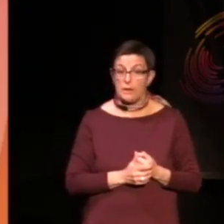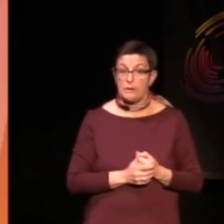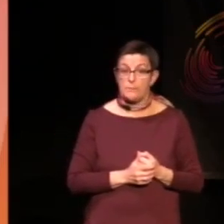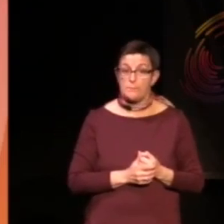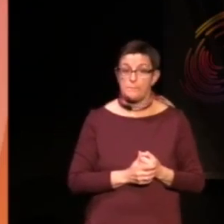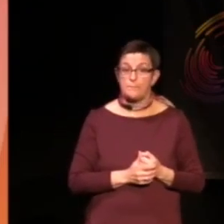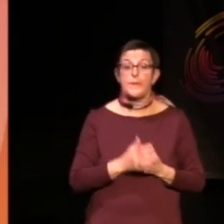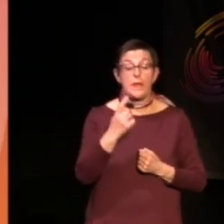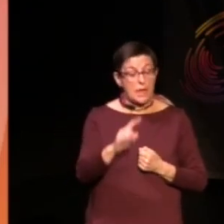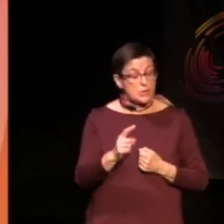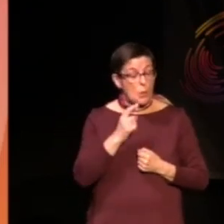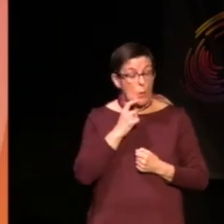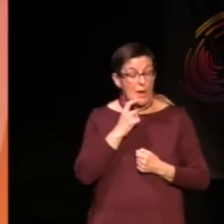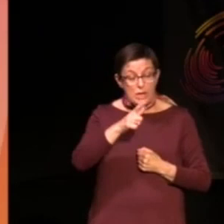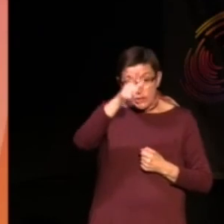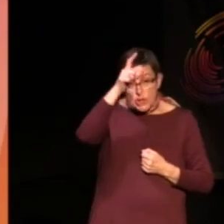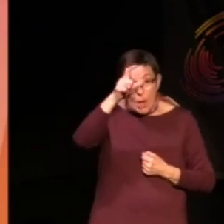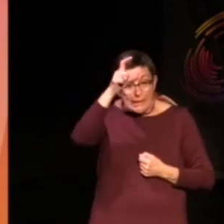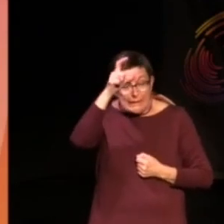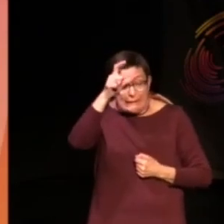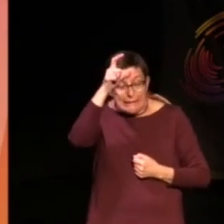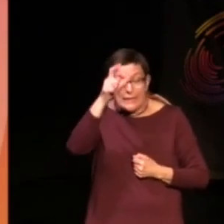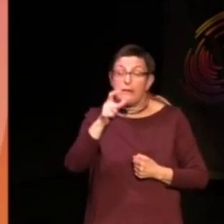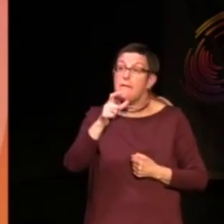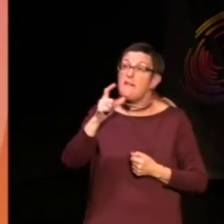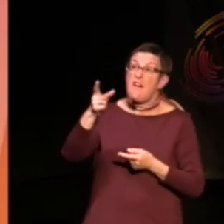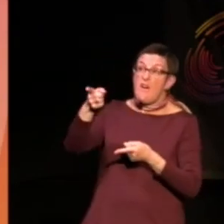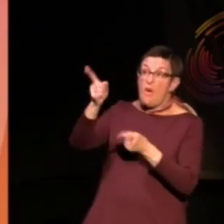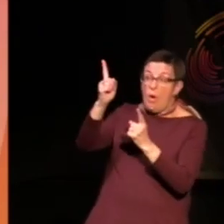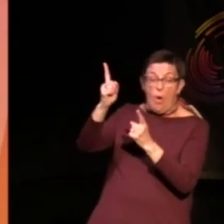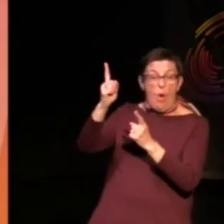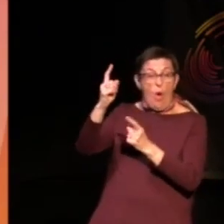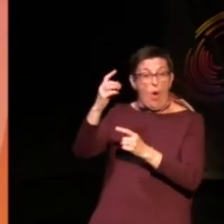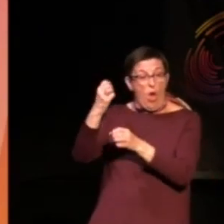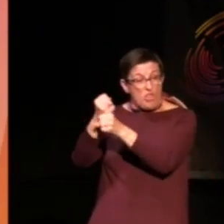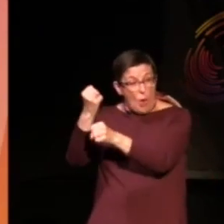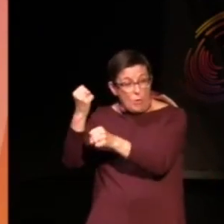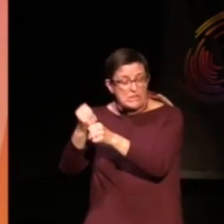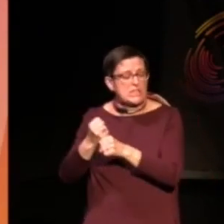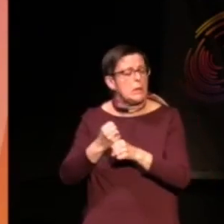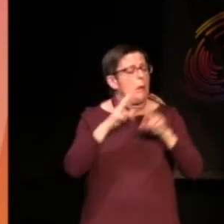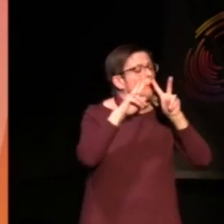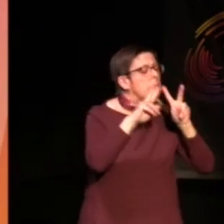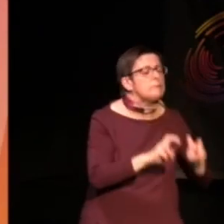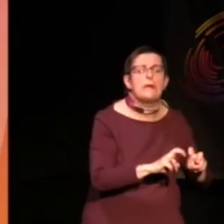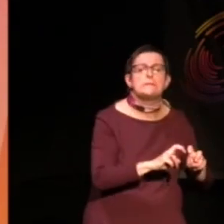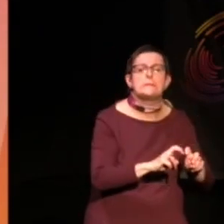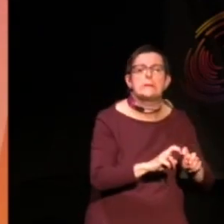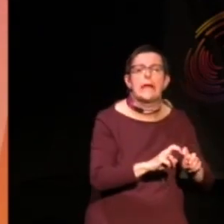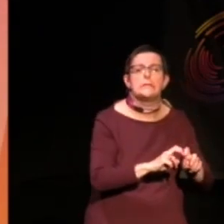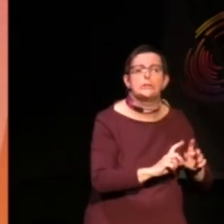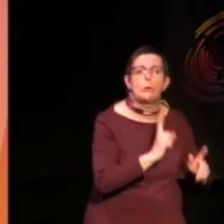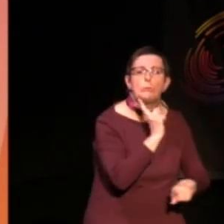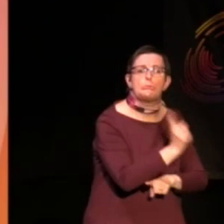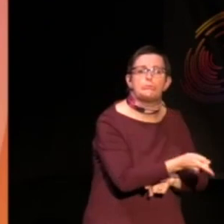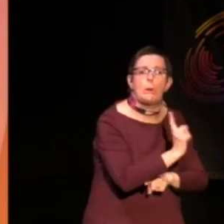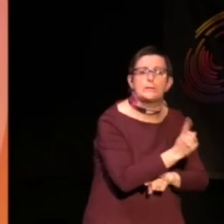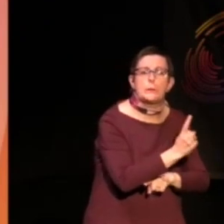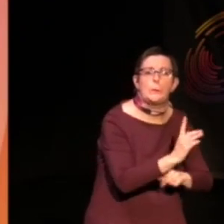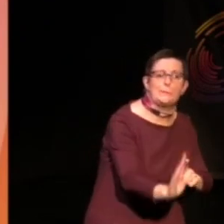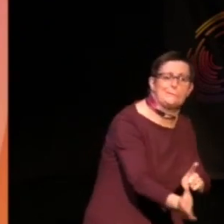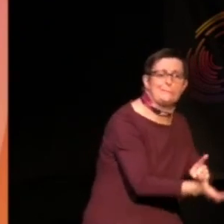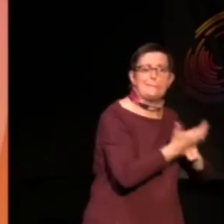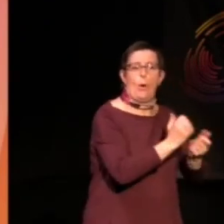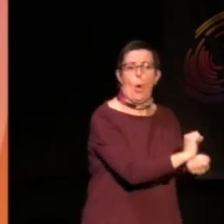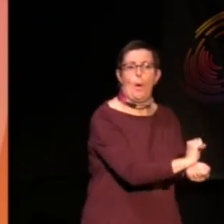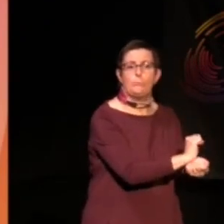regime. In Turkey, the authorities tend to investigate, prosecute, or imprison public intellectuals, but